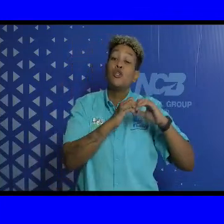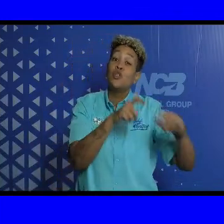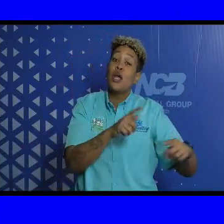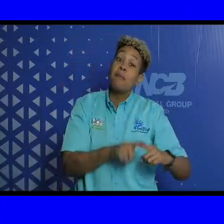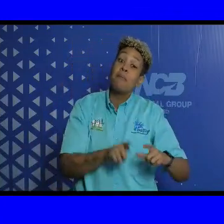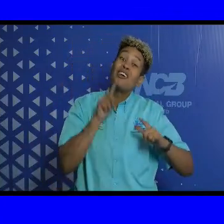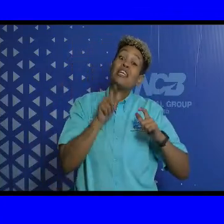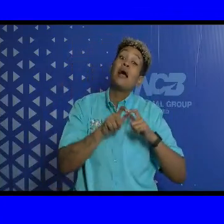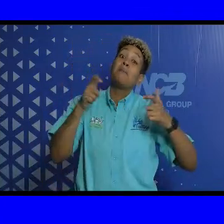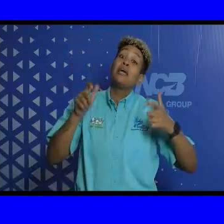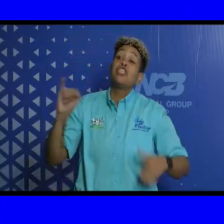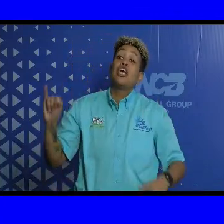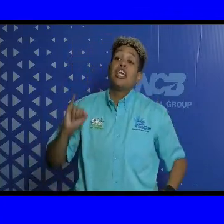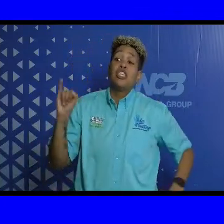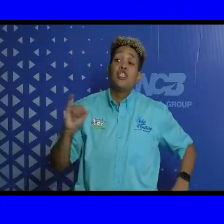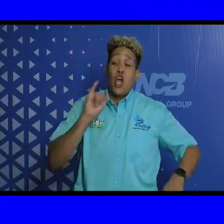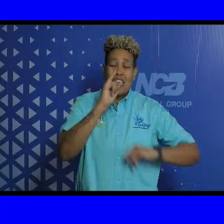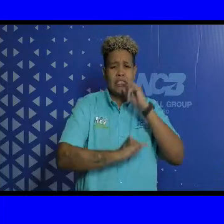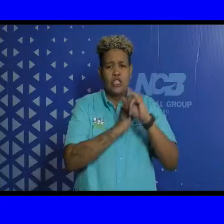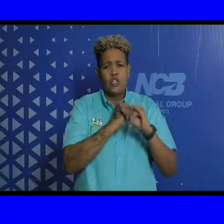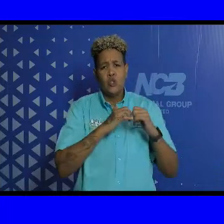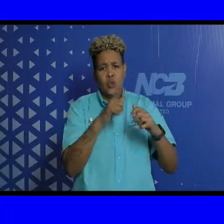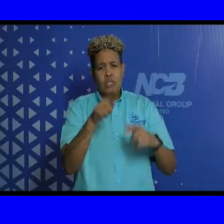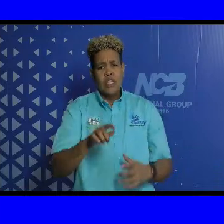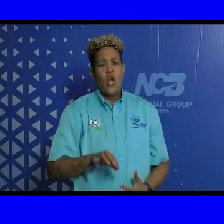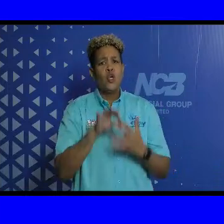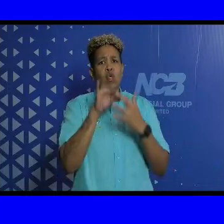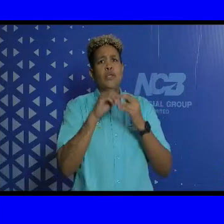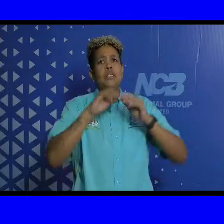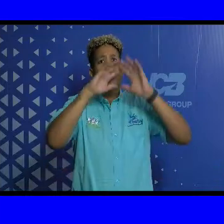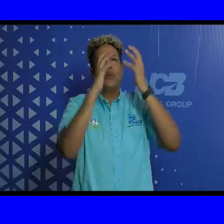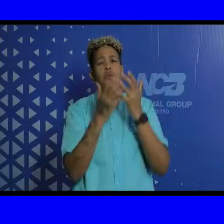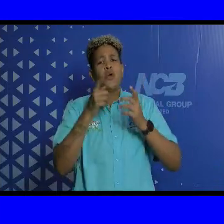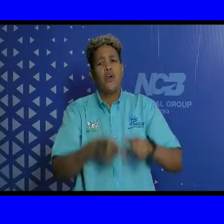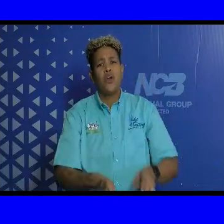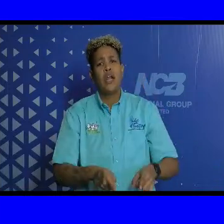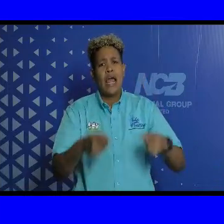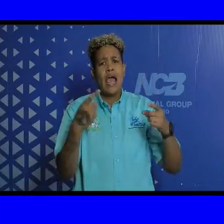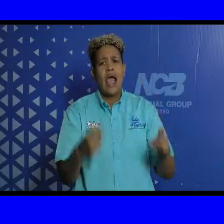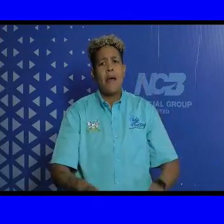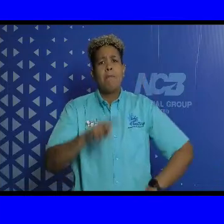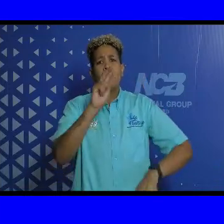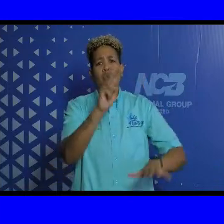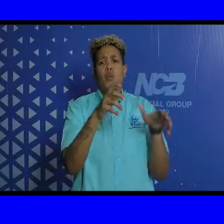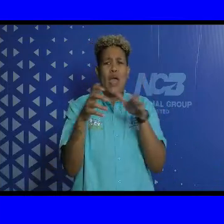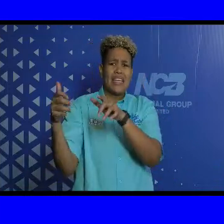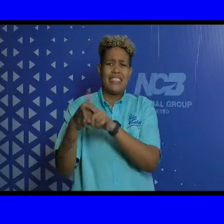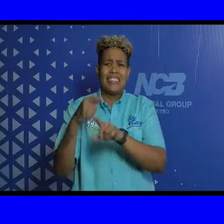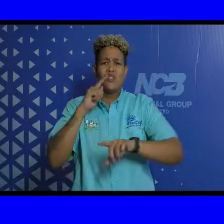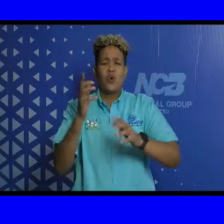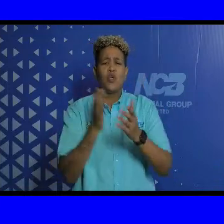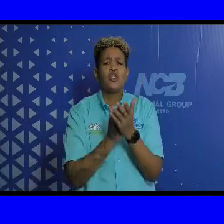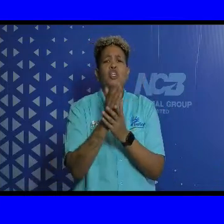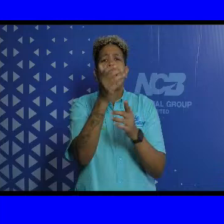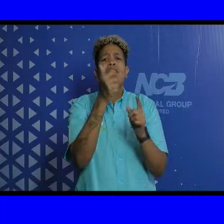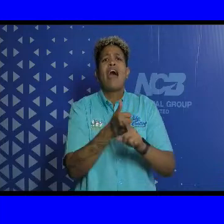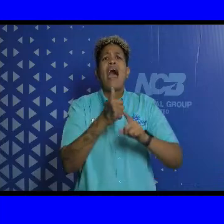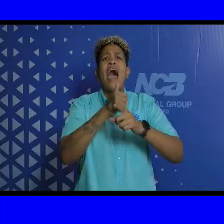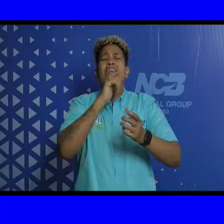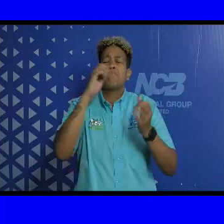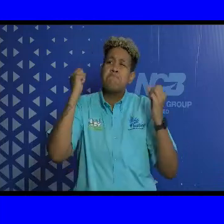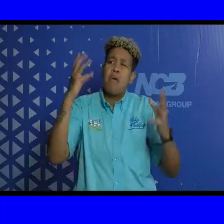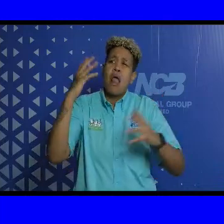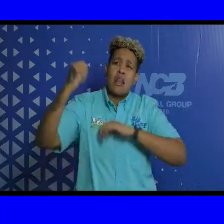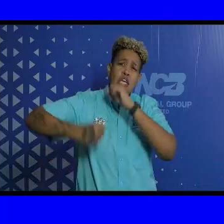a major insurance institution, unique in the world. Two entities that have survived centuries